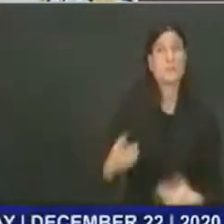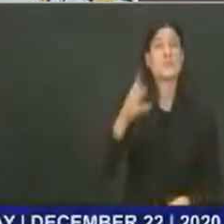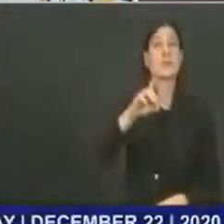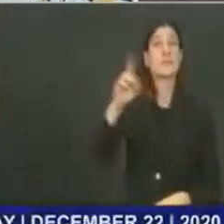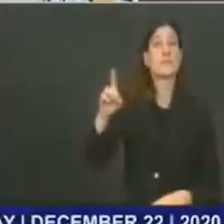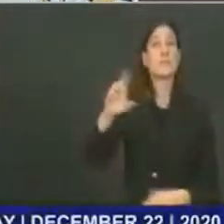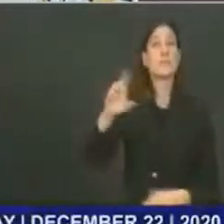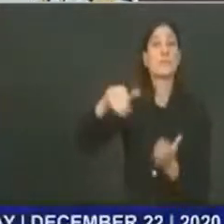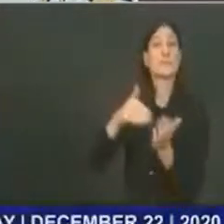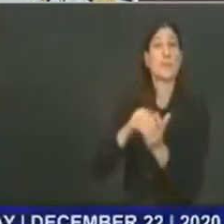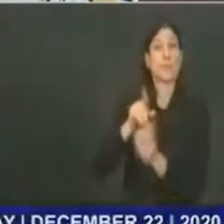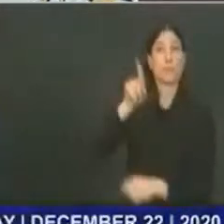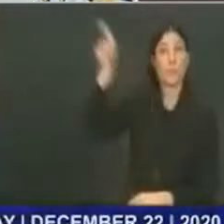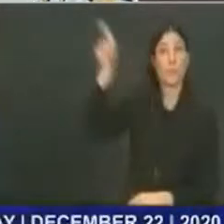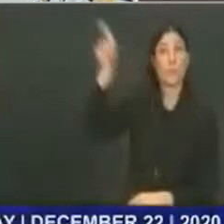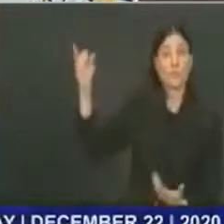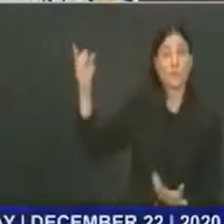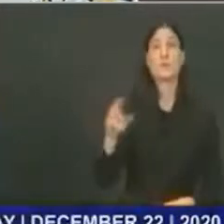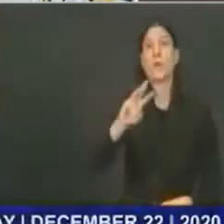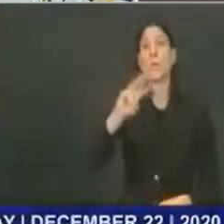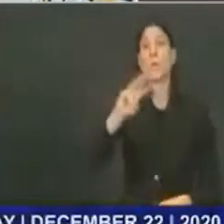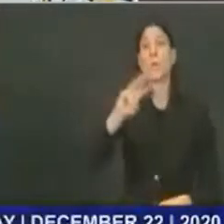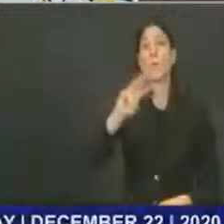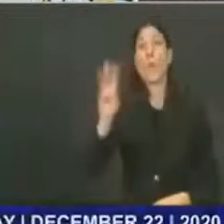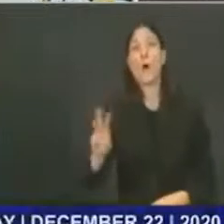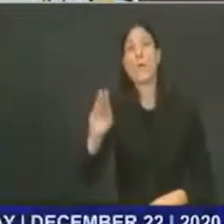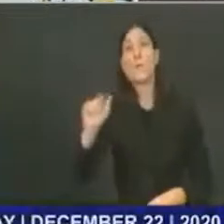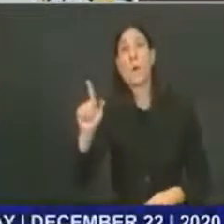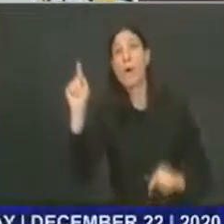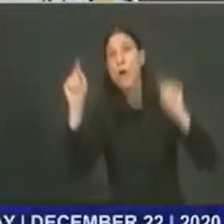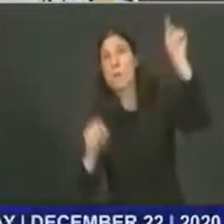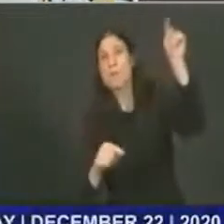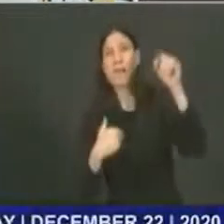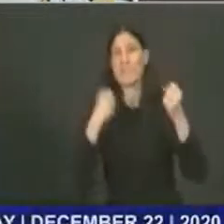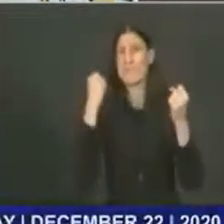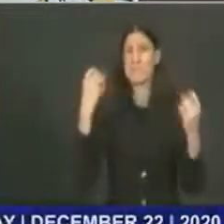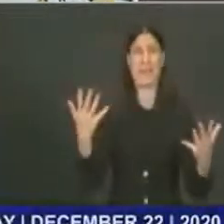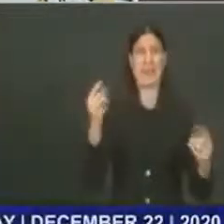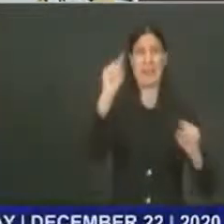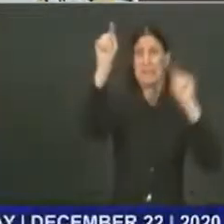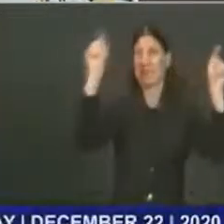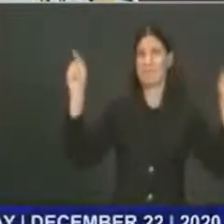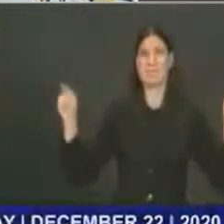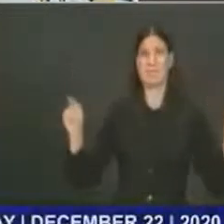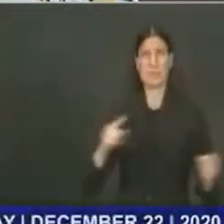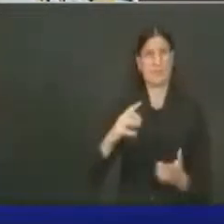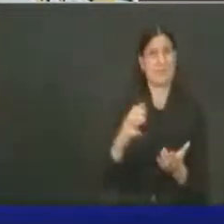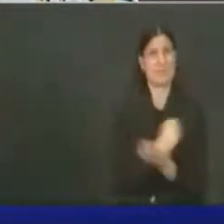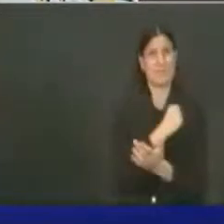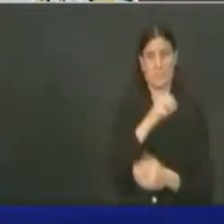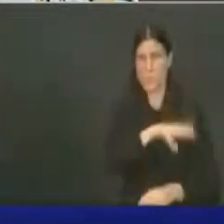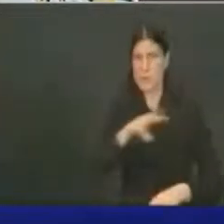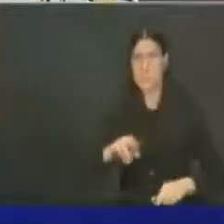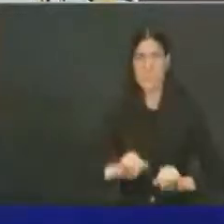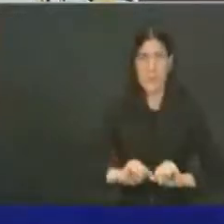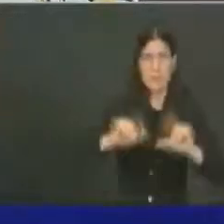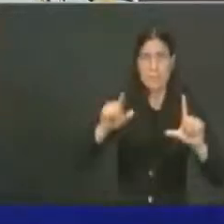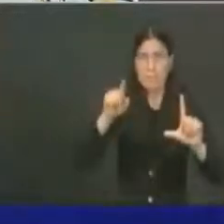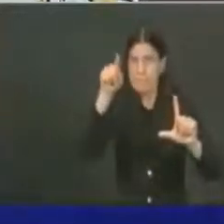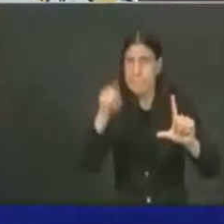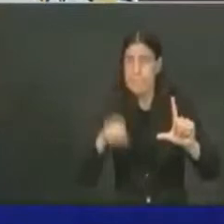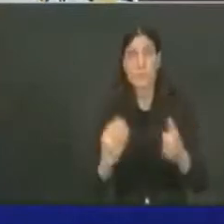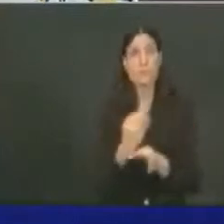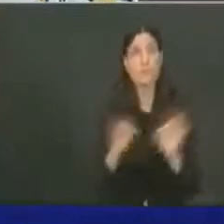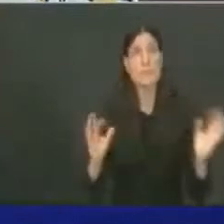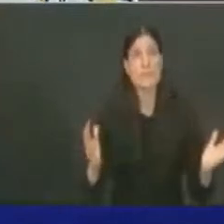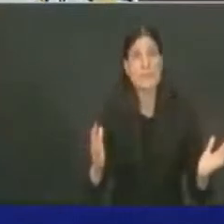Mall, there's dozens of pop-up sites. Go get tested. It's free, it's painless, it's quick, and you'll